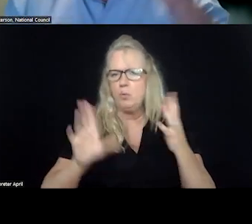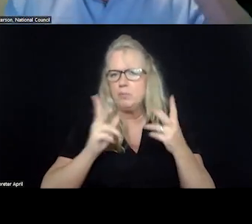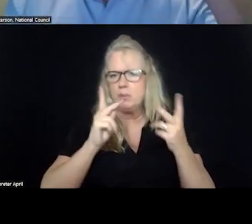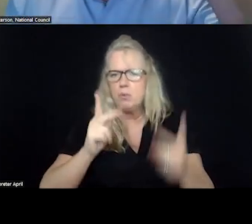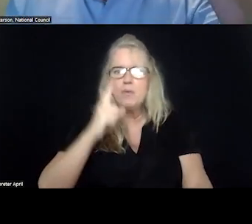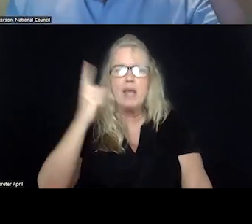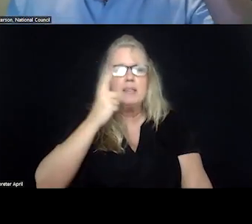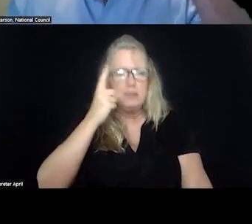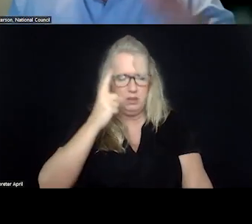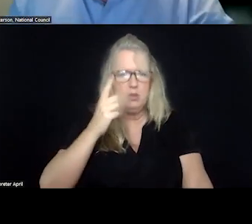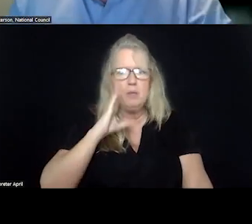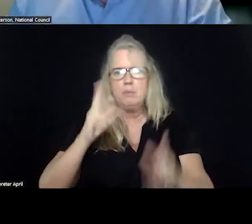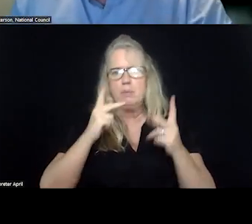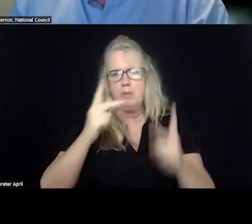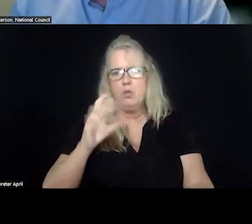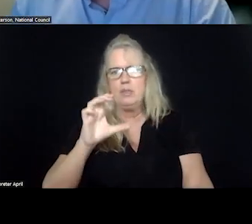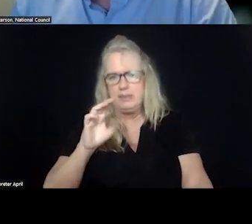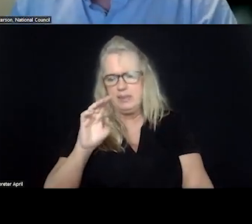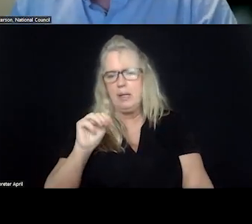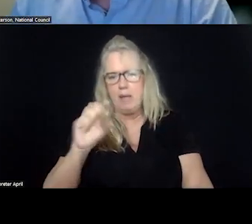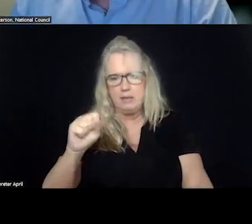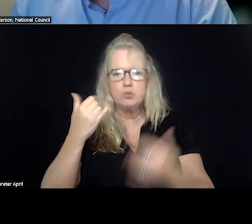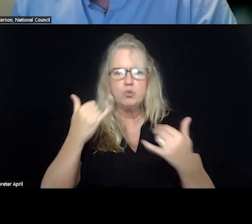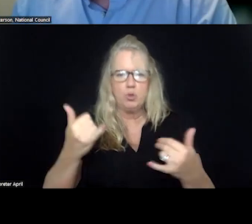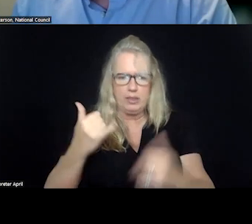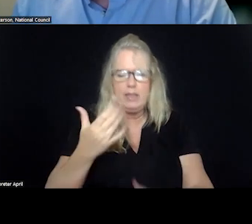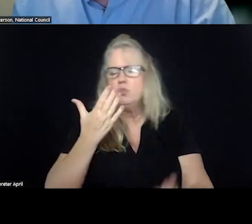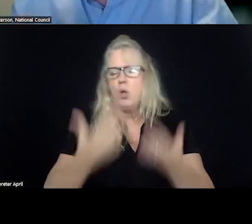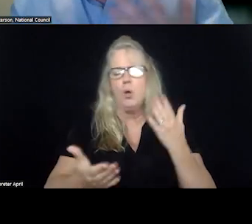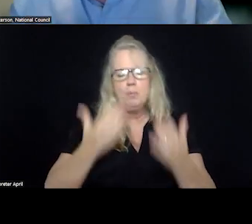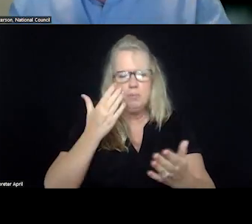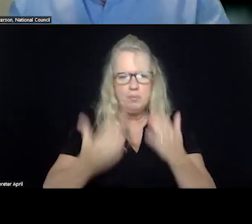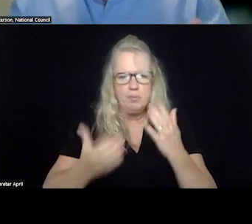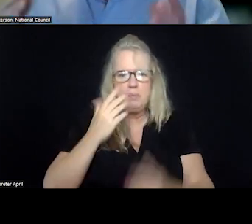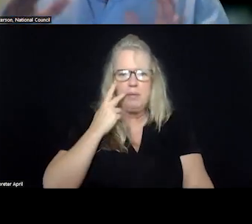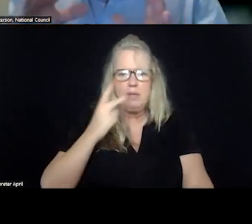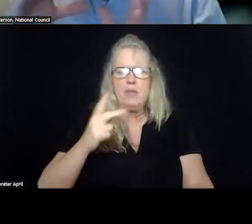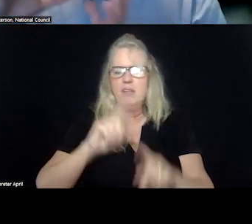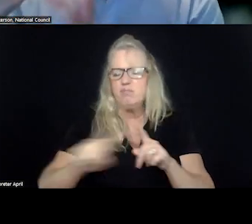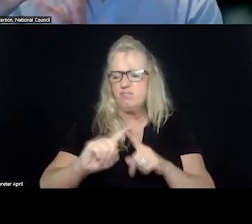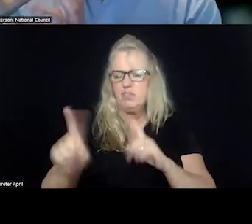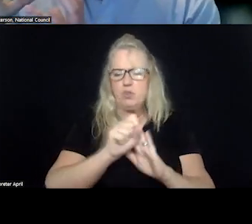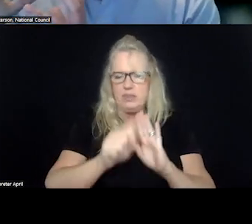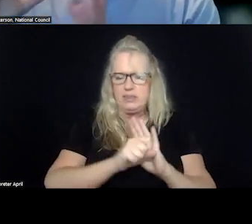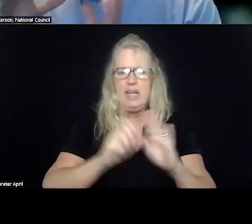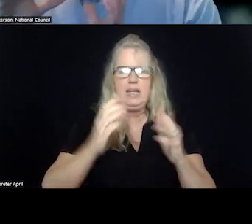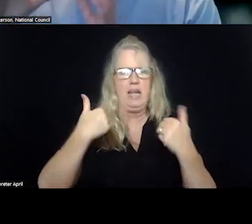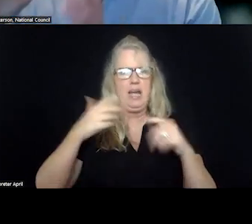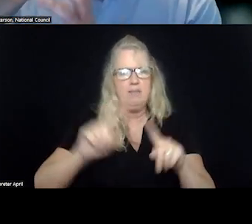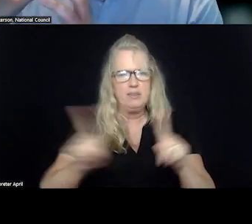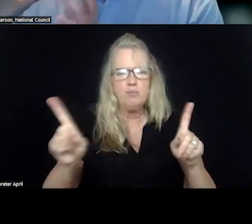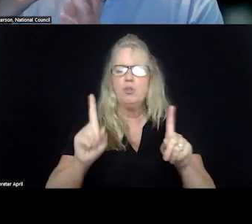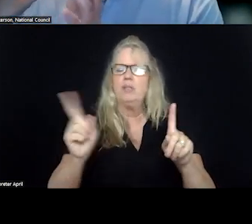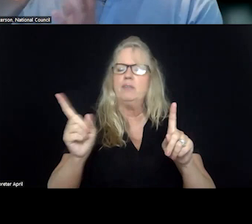that's proposed for CMS currently. And so we might be able to see as a number of states are looking to have separate crisis systems,